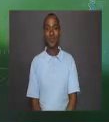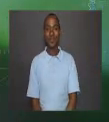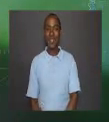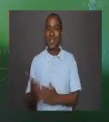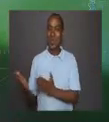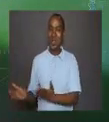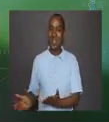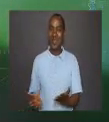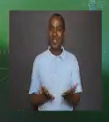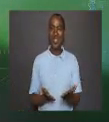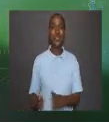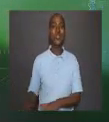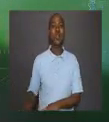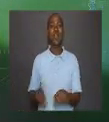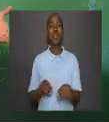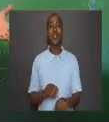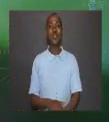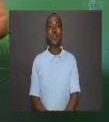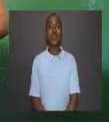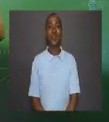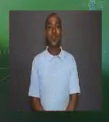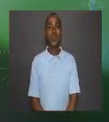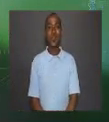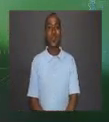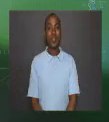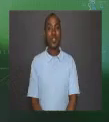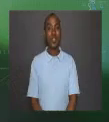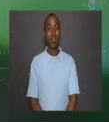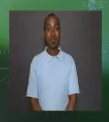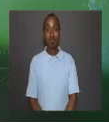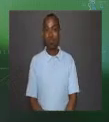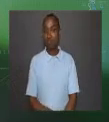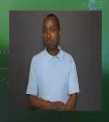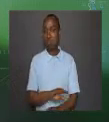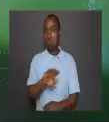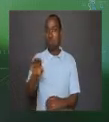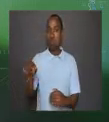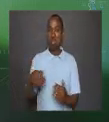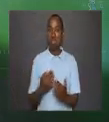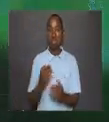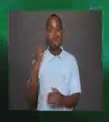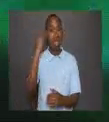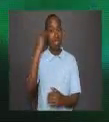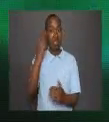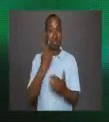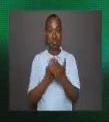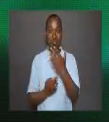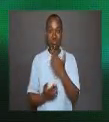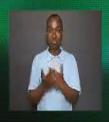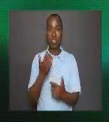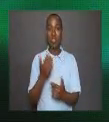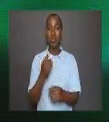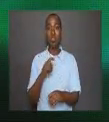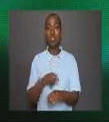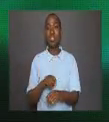Welcome back, students. Did you all have a chance to share your ideas?